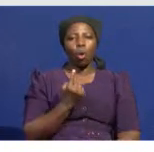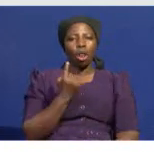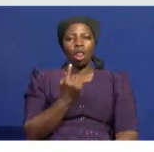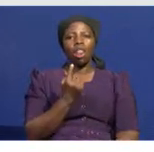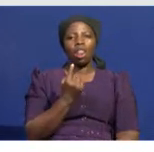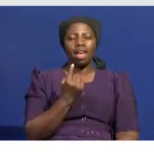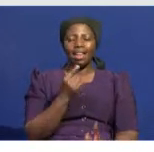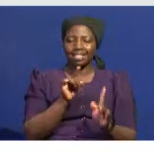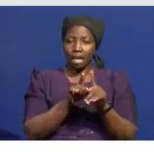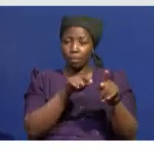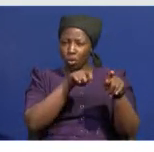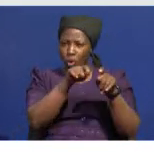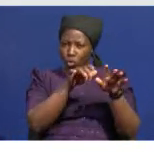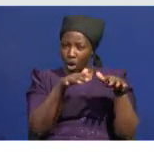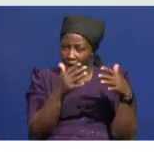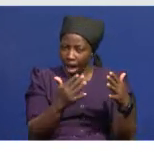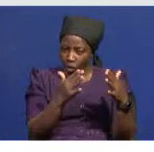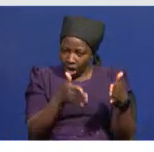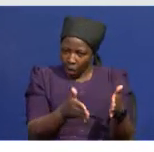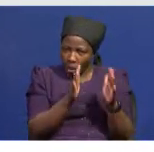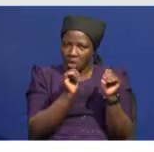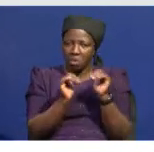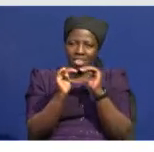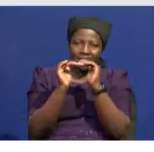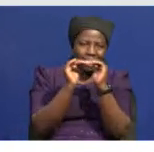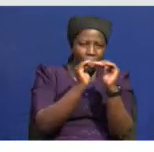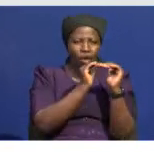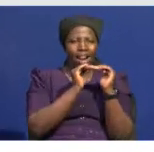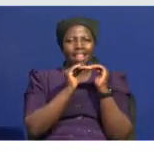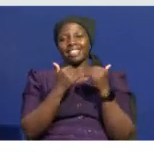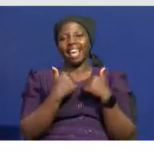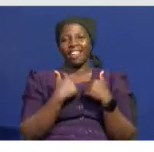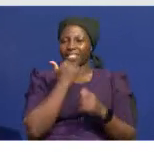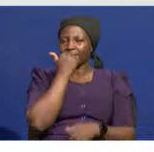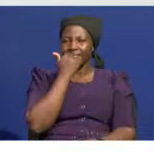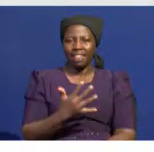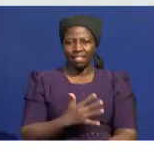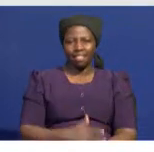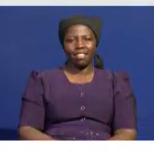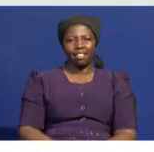and in a manner that is so undemocratic